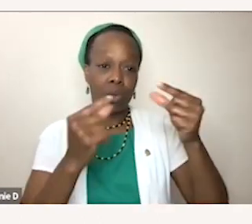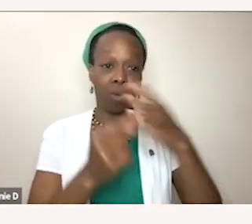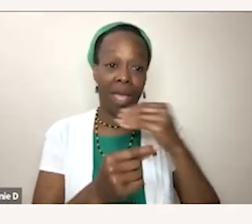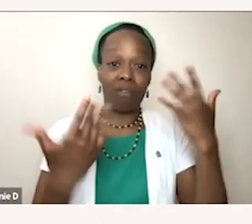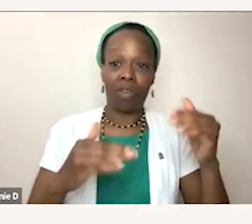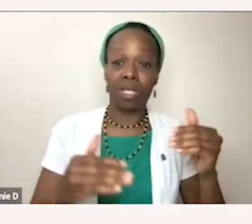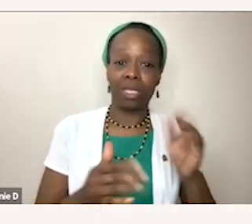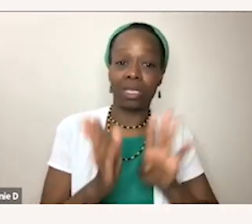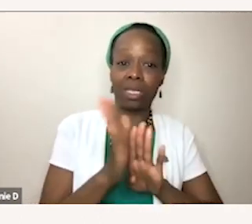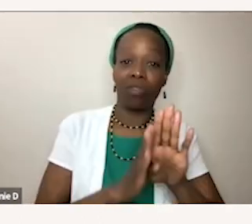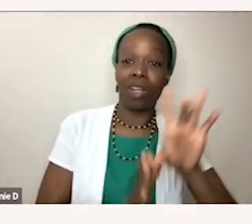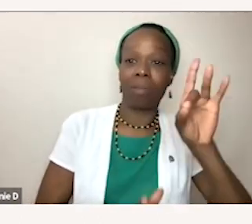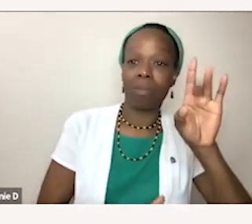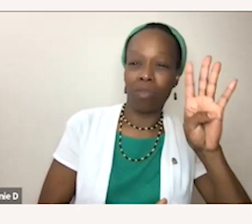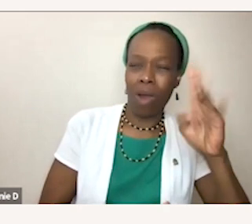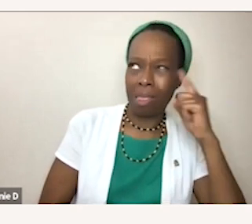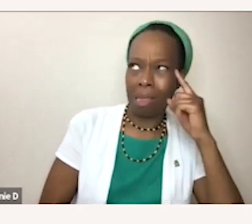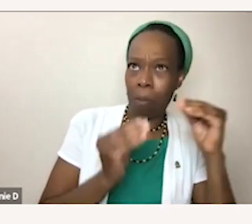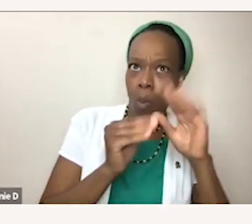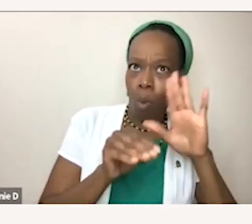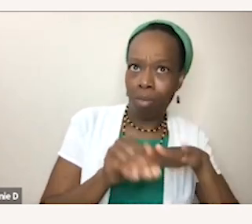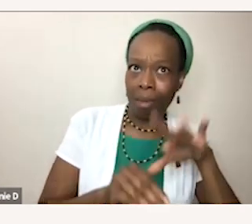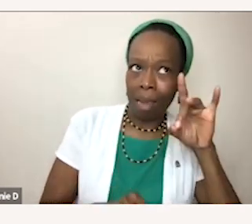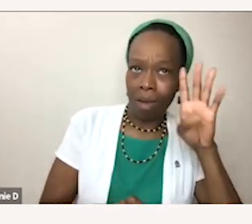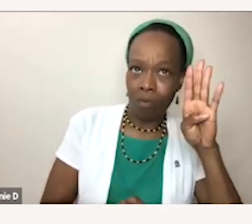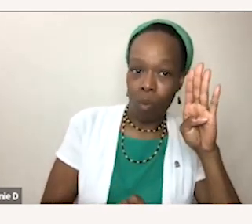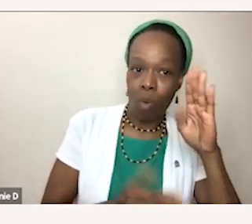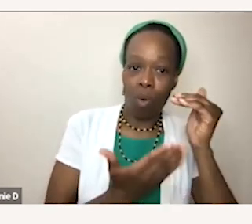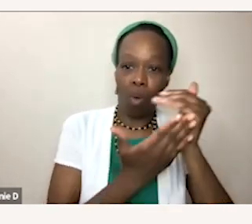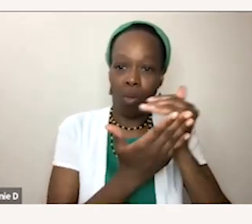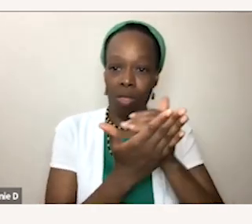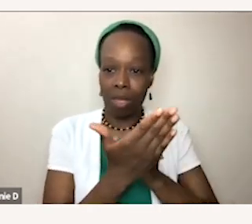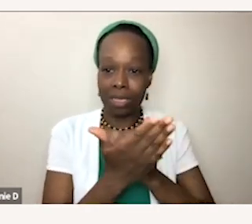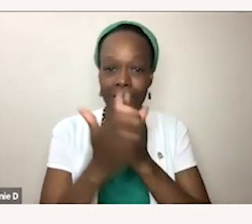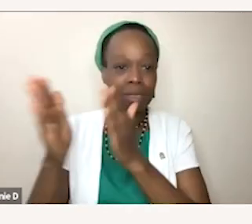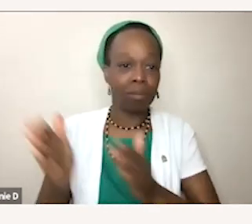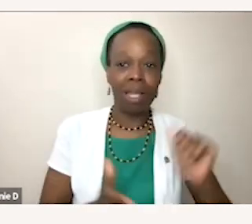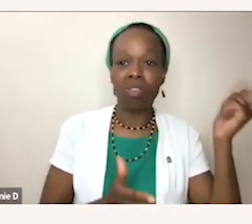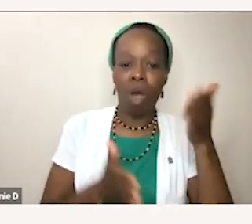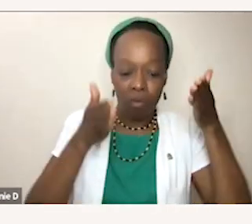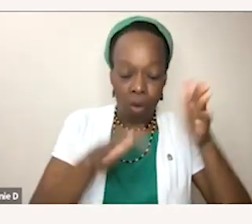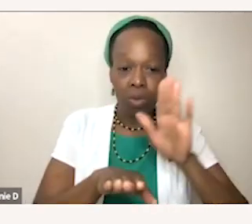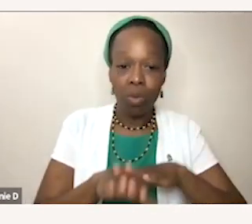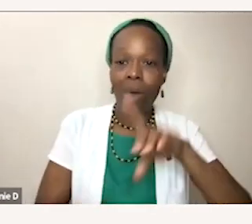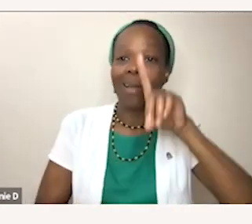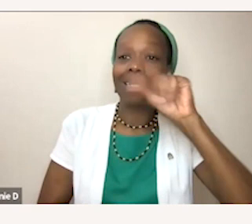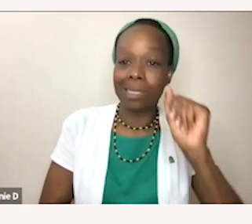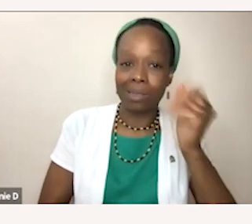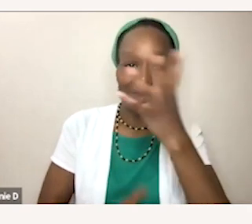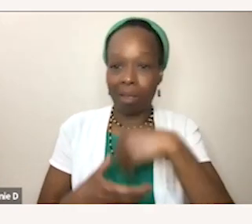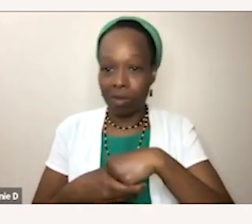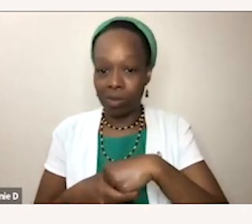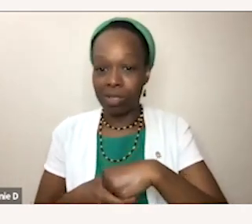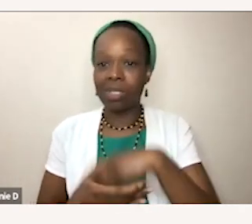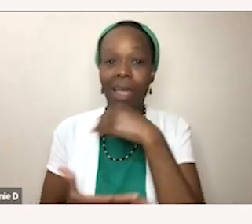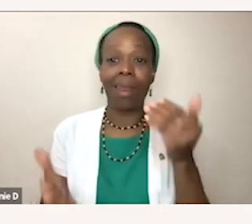plans, probably more than 84 at this point, that are all focused on disability inclusion. And these have been,